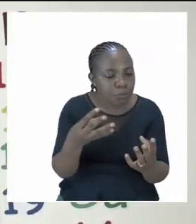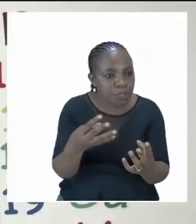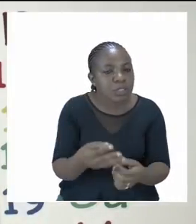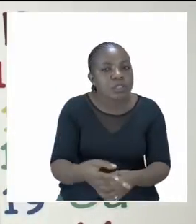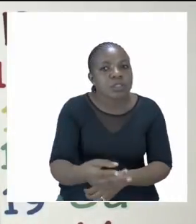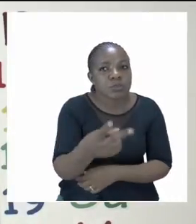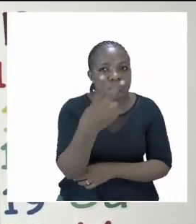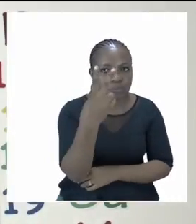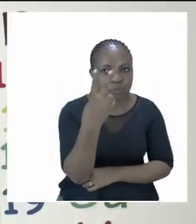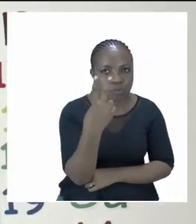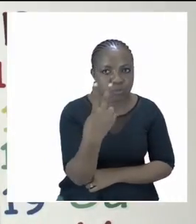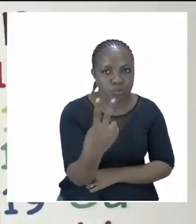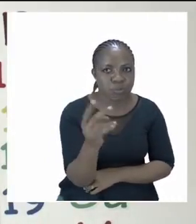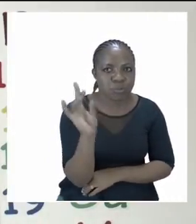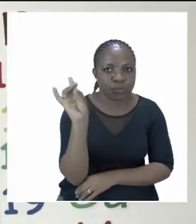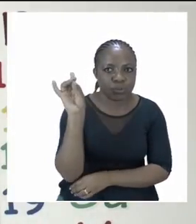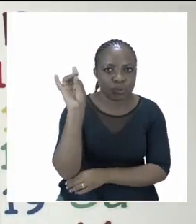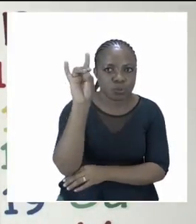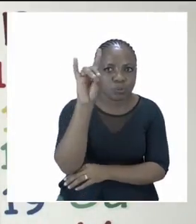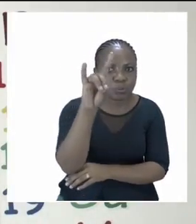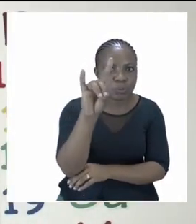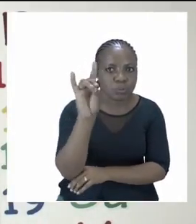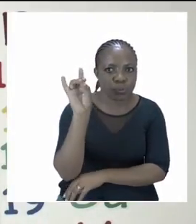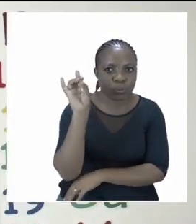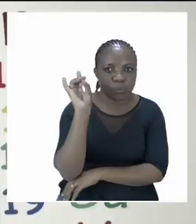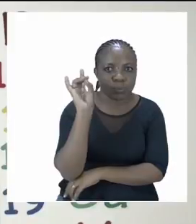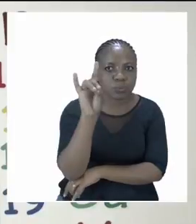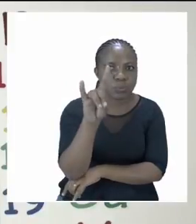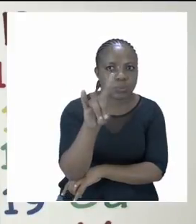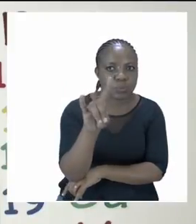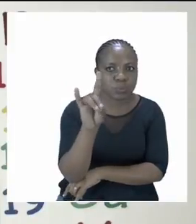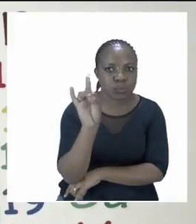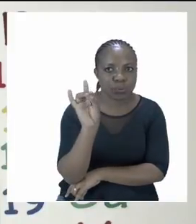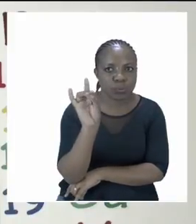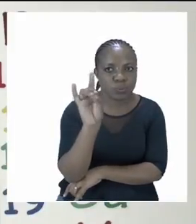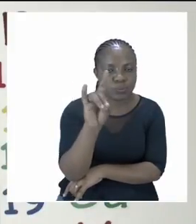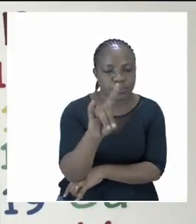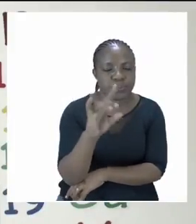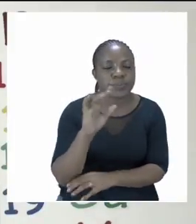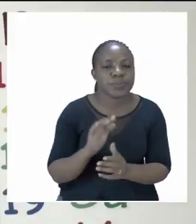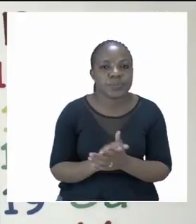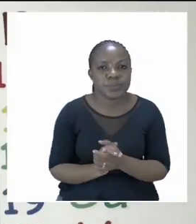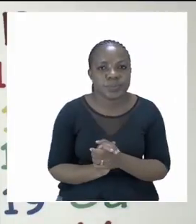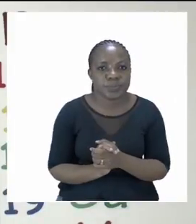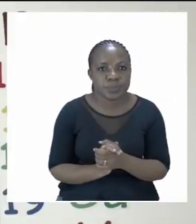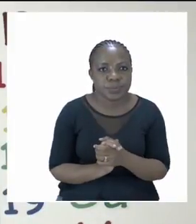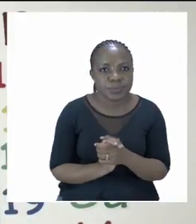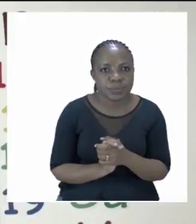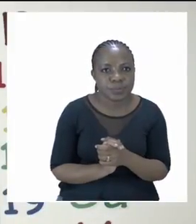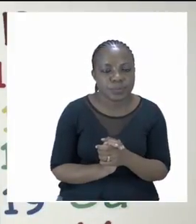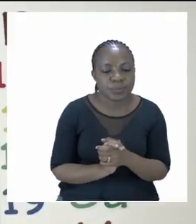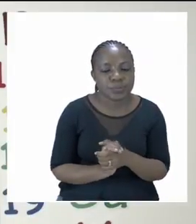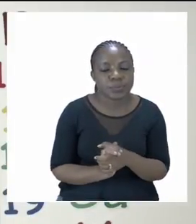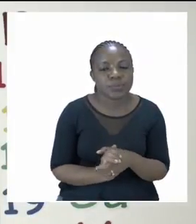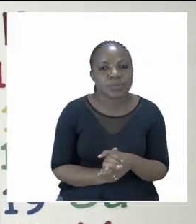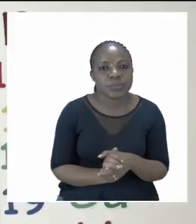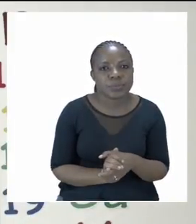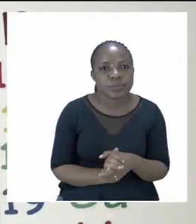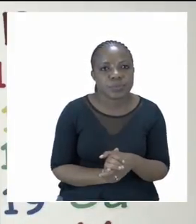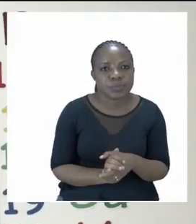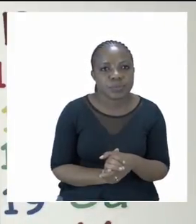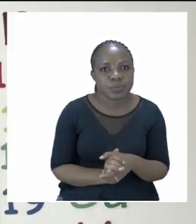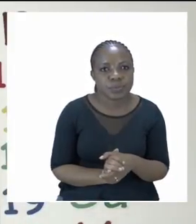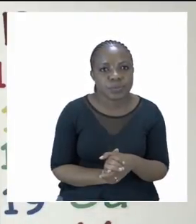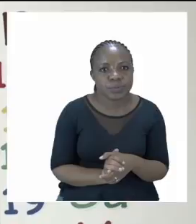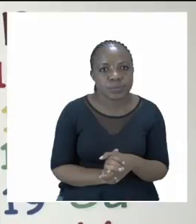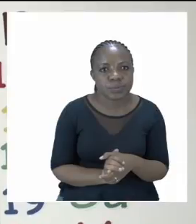2 giraffes. And I want you to finish that one by yourselves. Then you